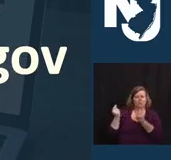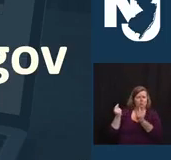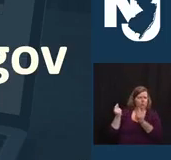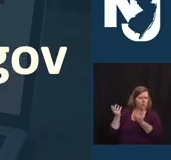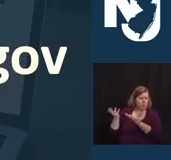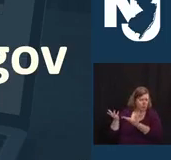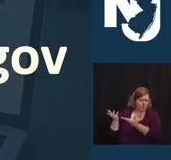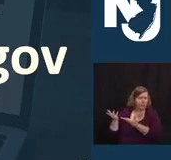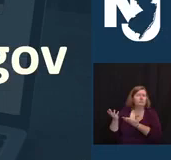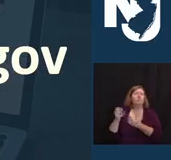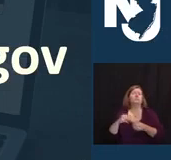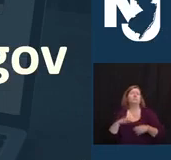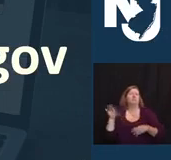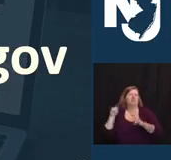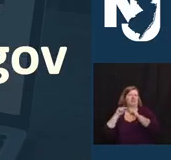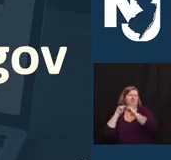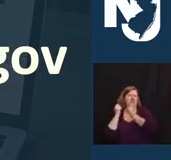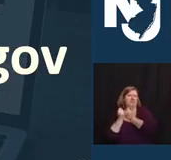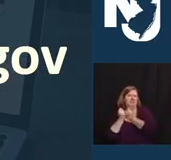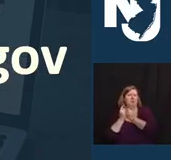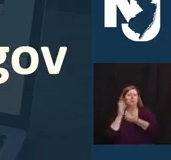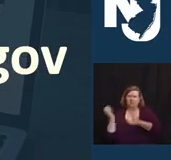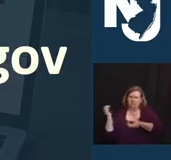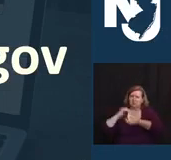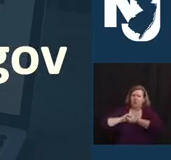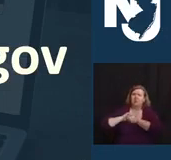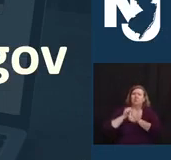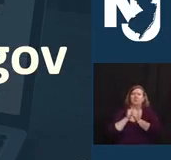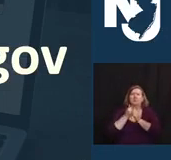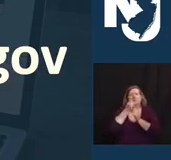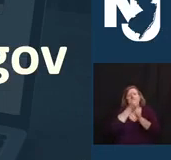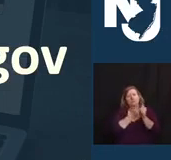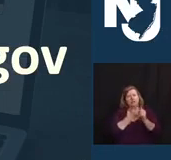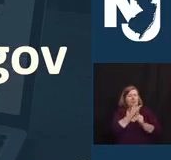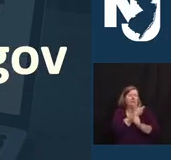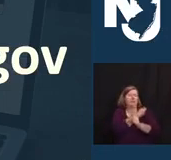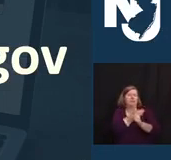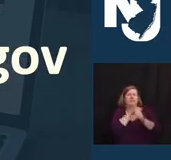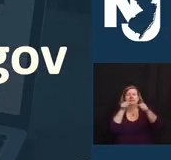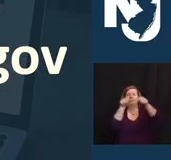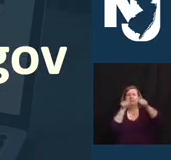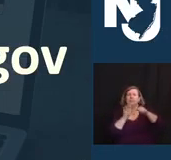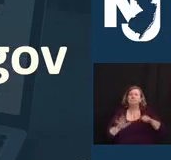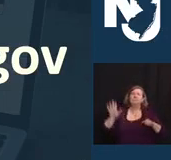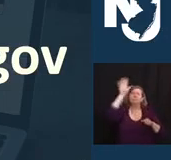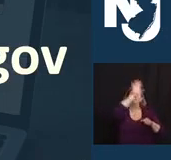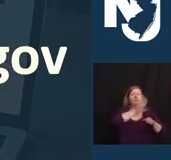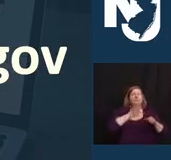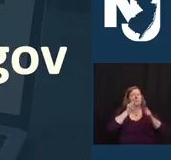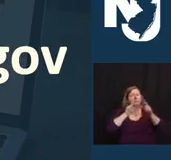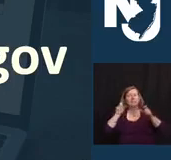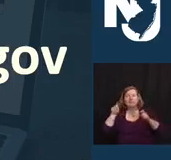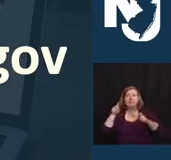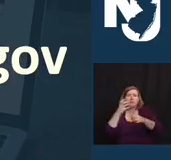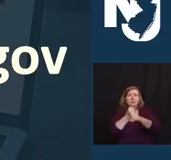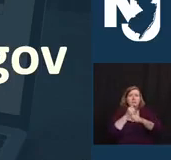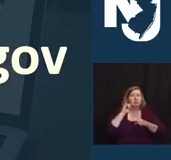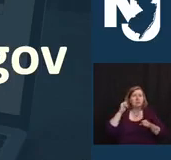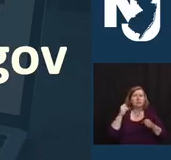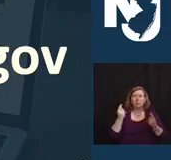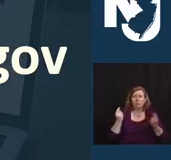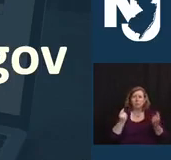how she and her team are working with our vaccination sites to assist those who were scheduled to receive the Johnson & Johnson